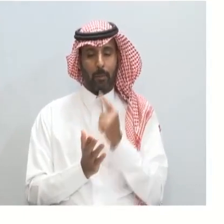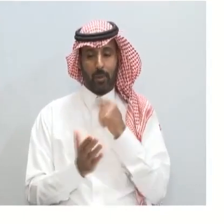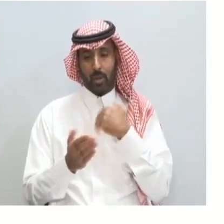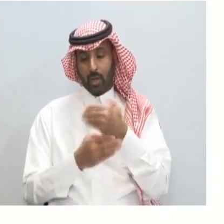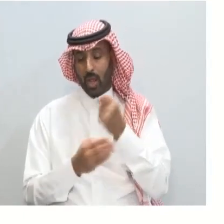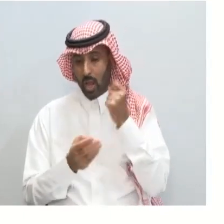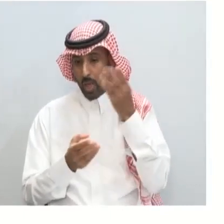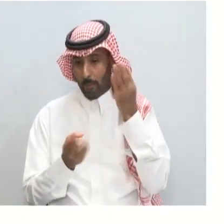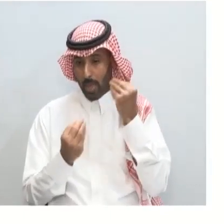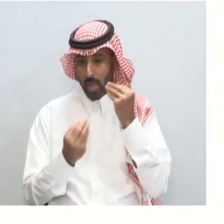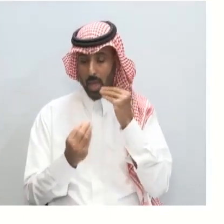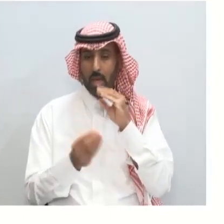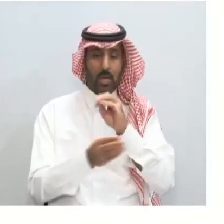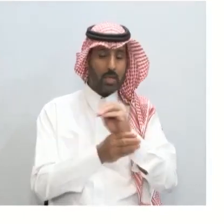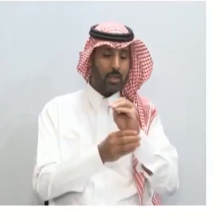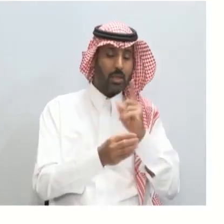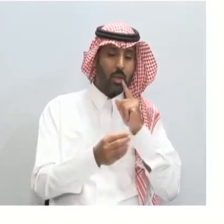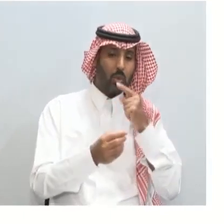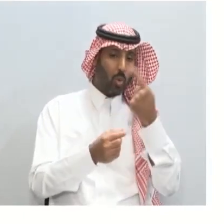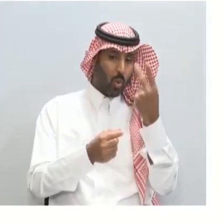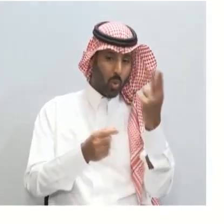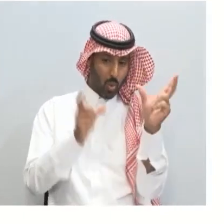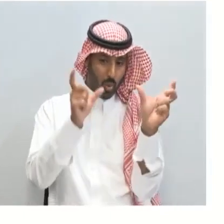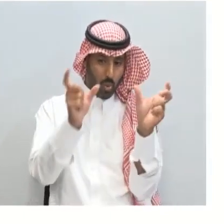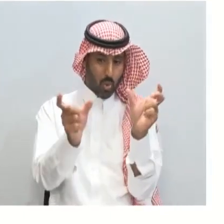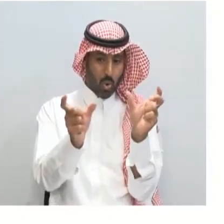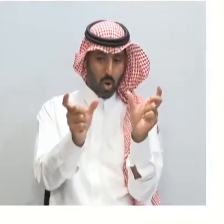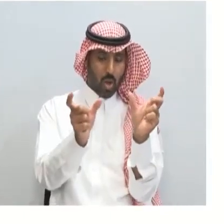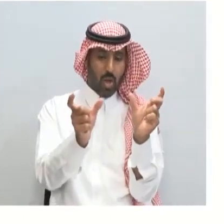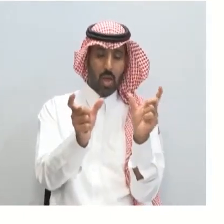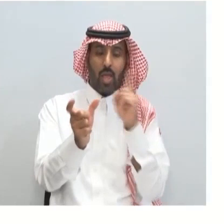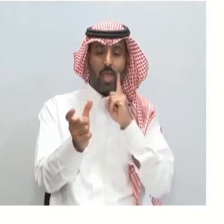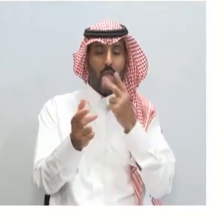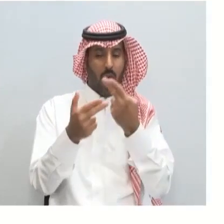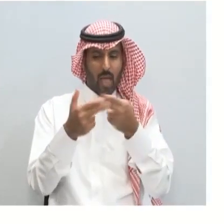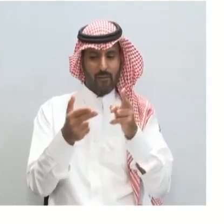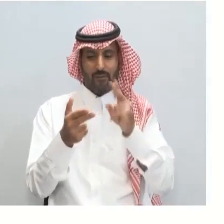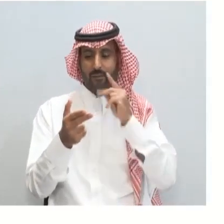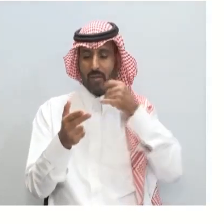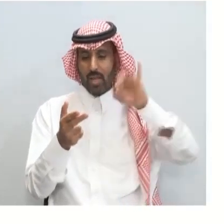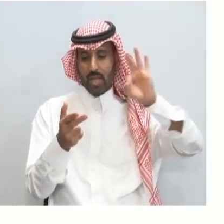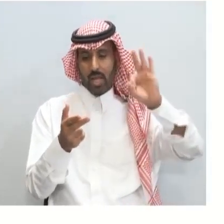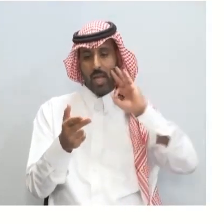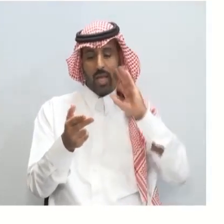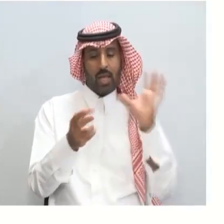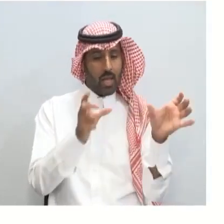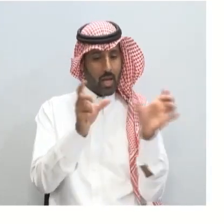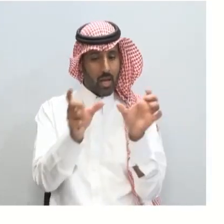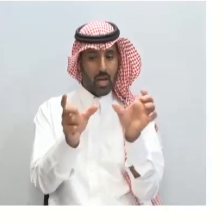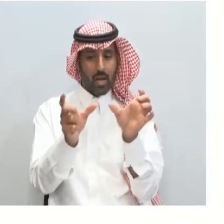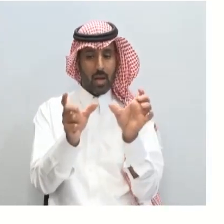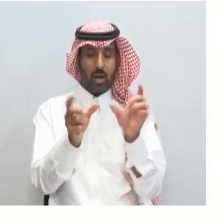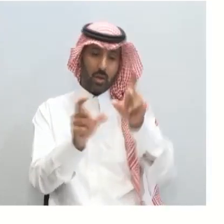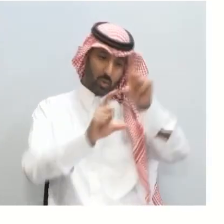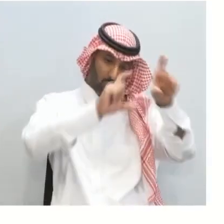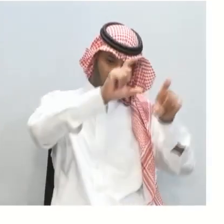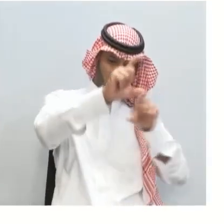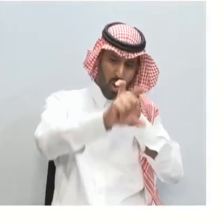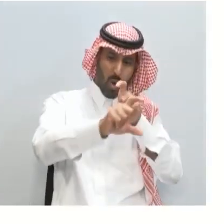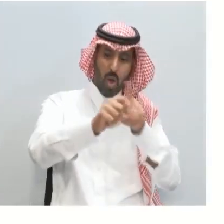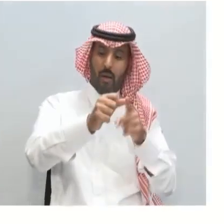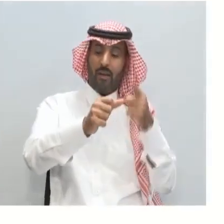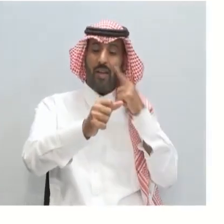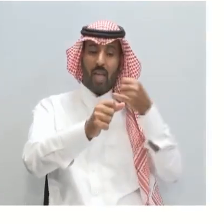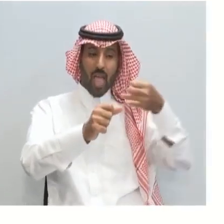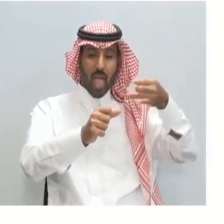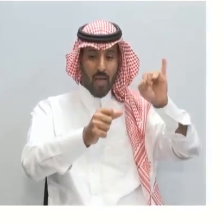And remember the two clauses, the clause in the conditional clause, and can go either order. So we have the